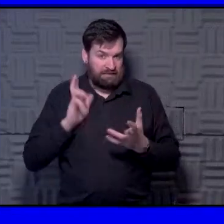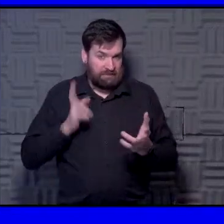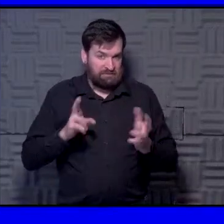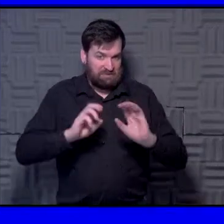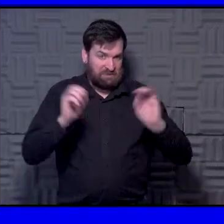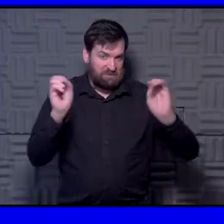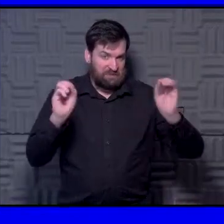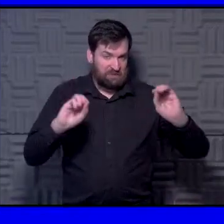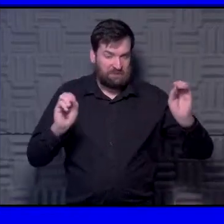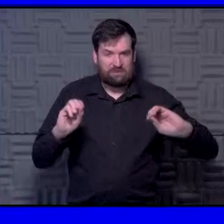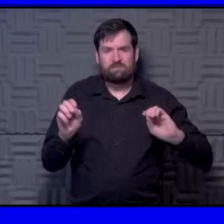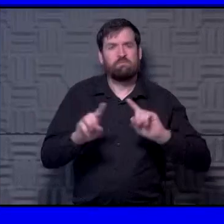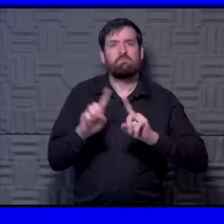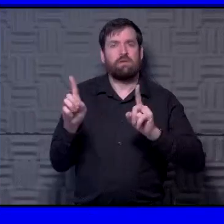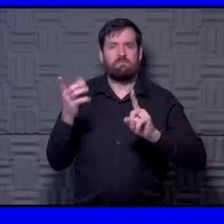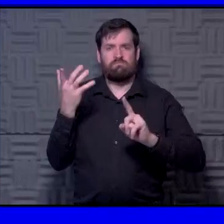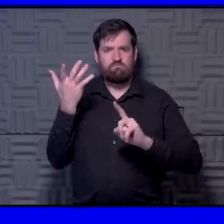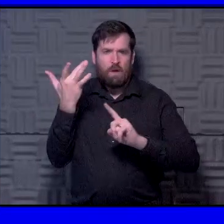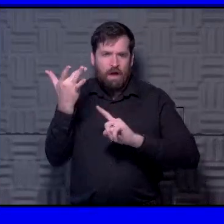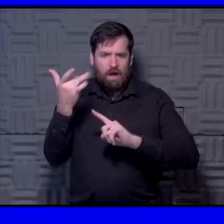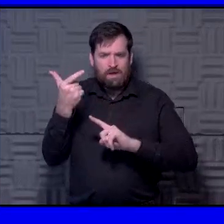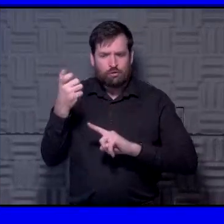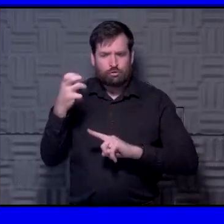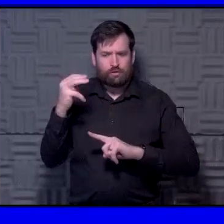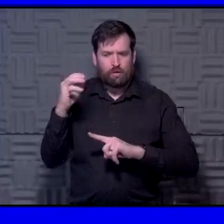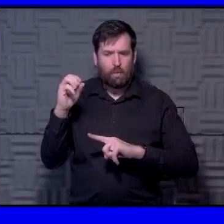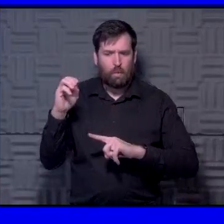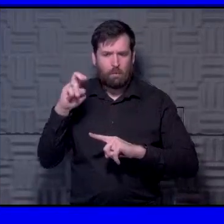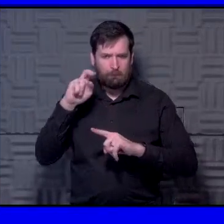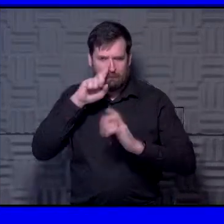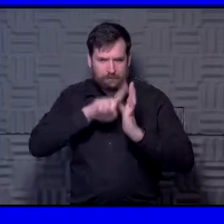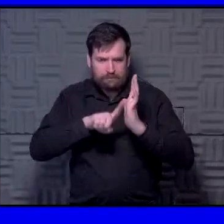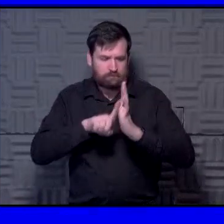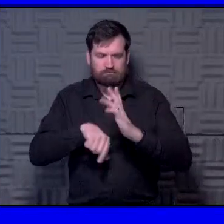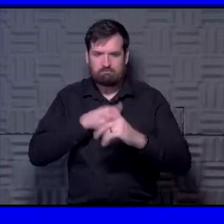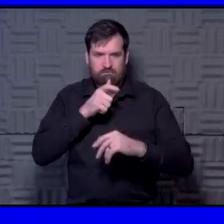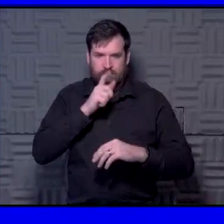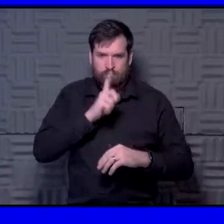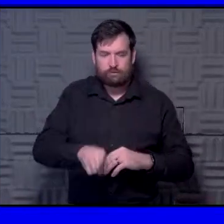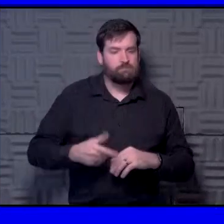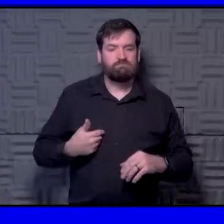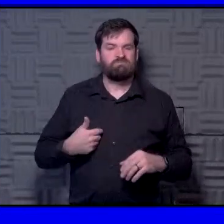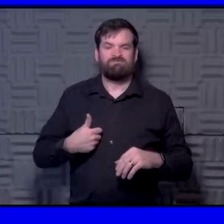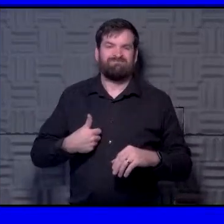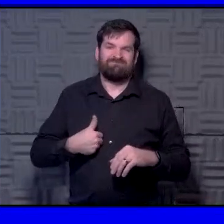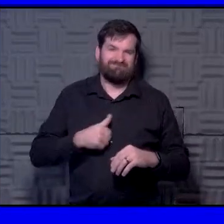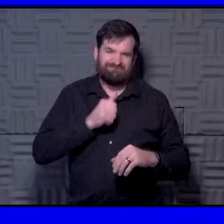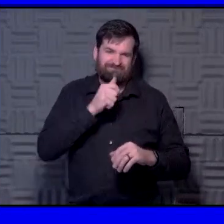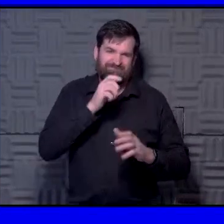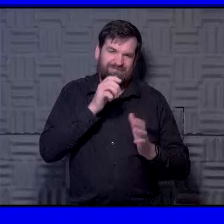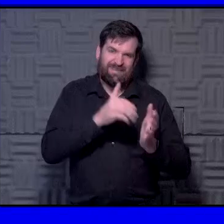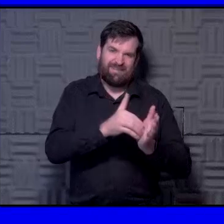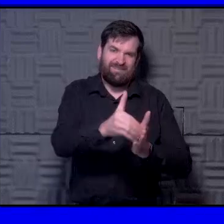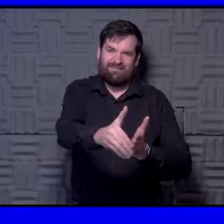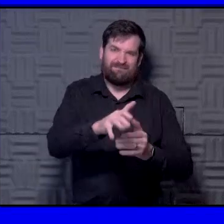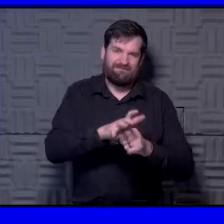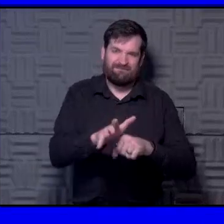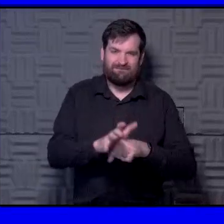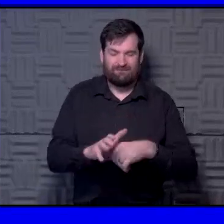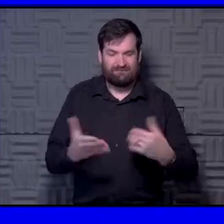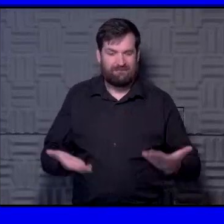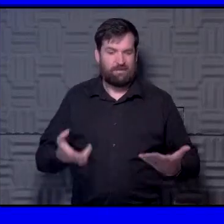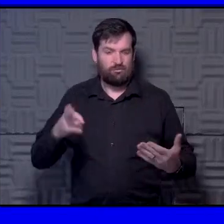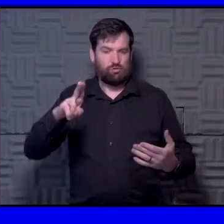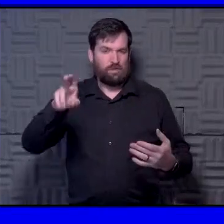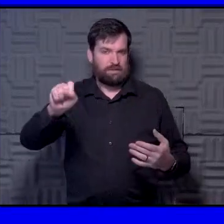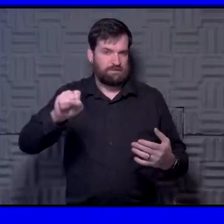don't understand why they did genome sequencing. I think it's been said that we don't probably do enough genome sequencing here in the